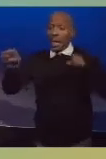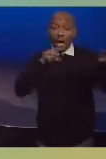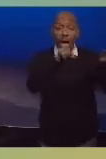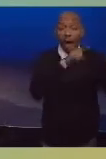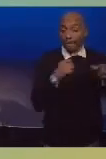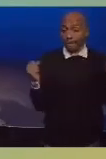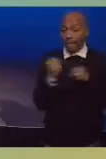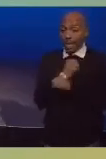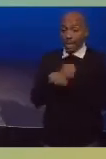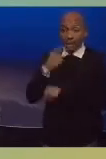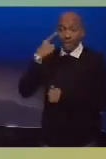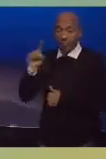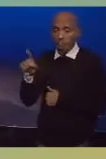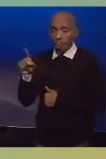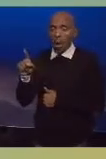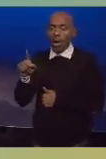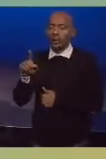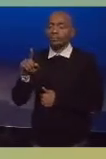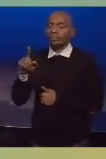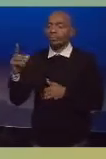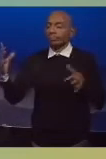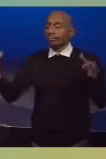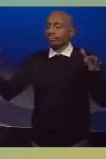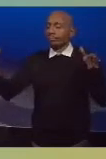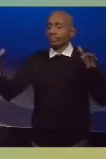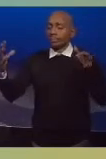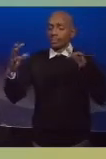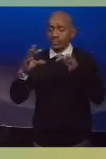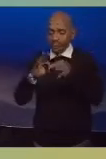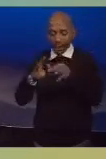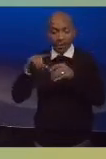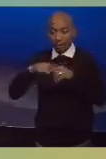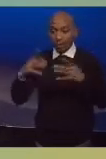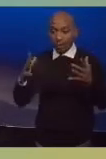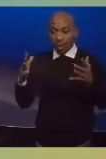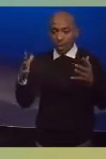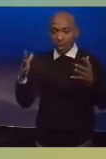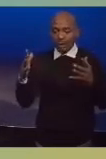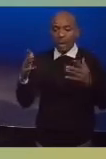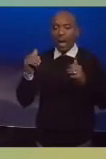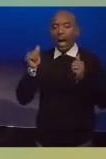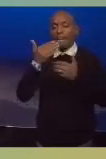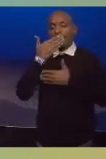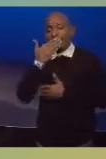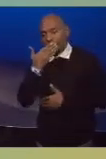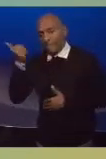is linked to a broader commitment to democratic values.